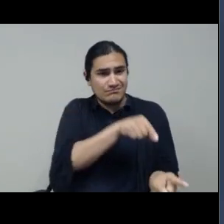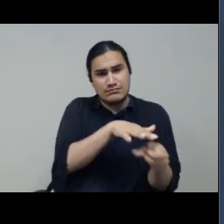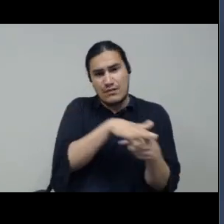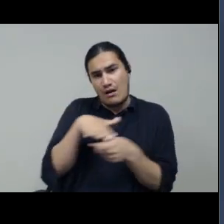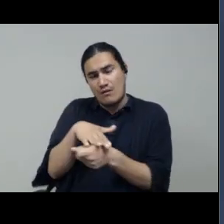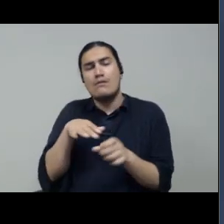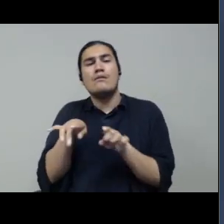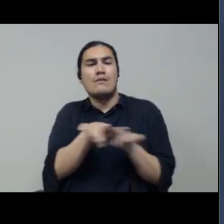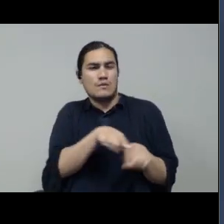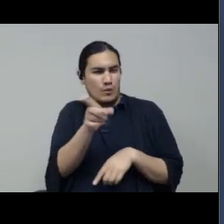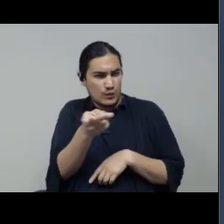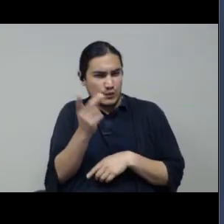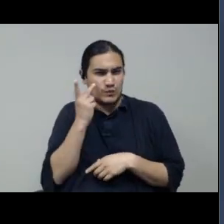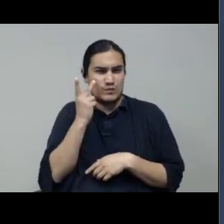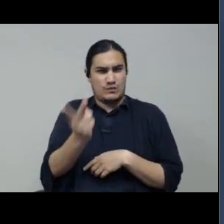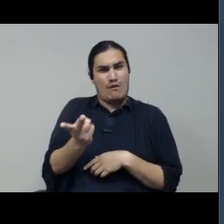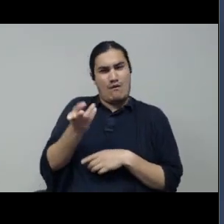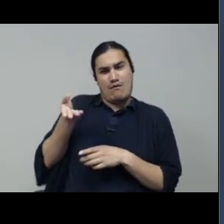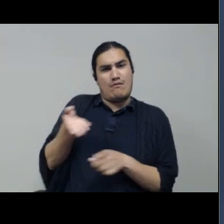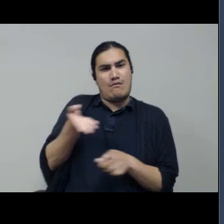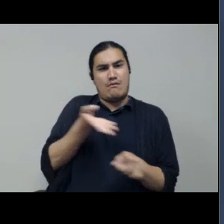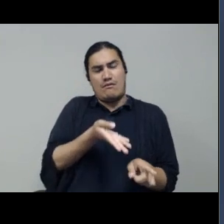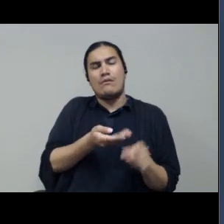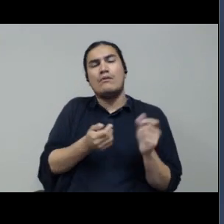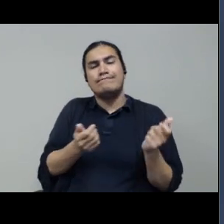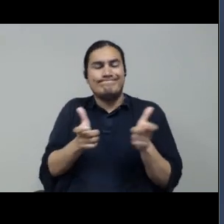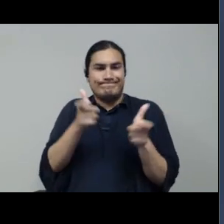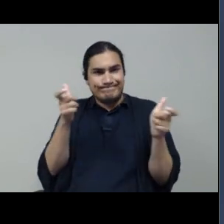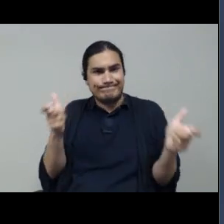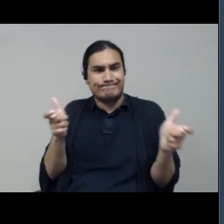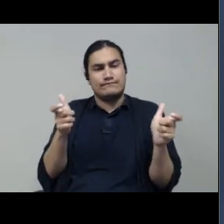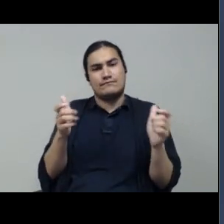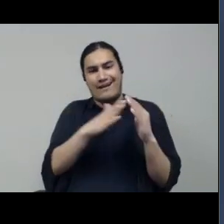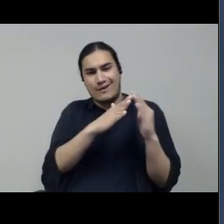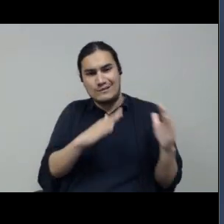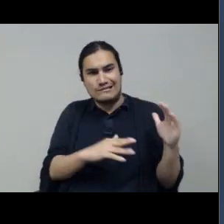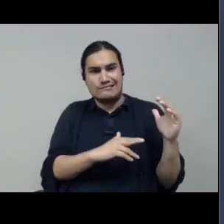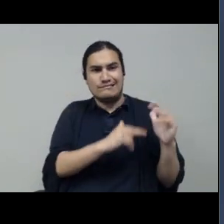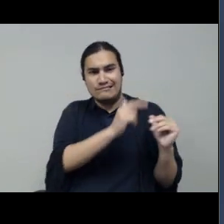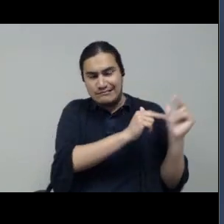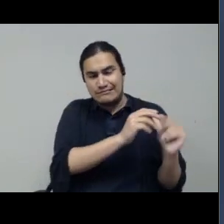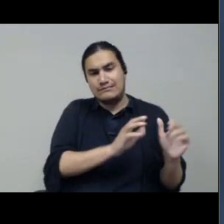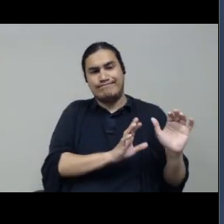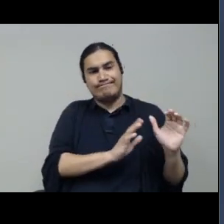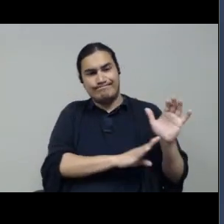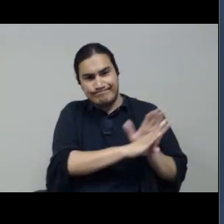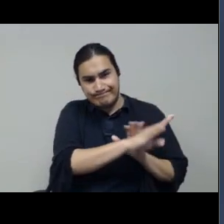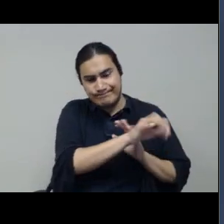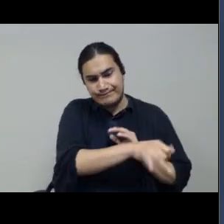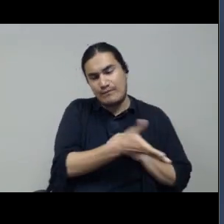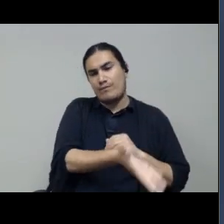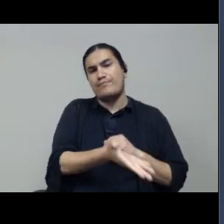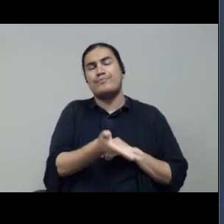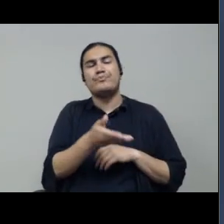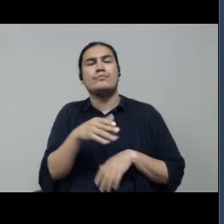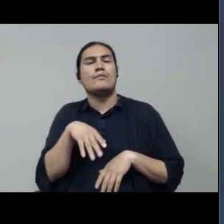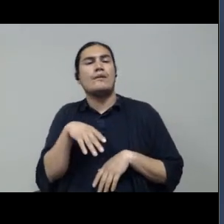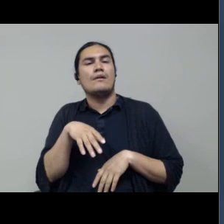got to see over there in the large amount of housing development west of 99. That's only the beginning. We